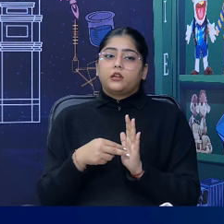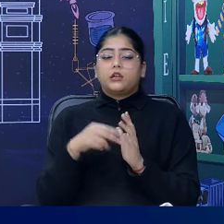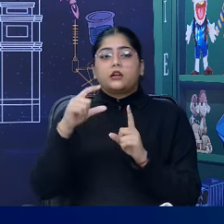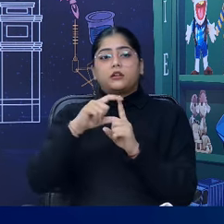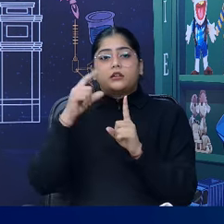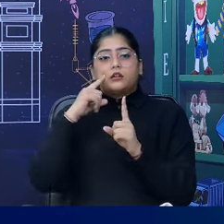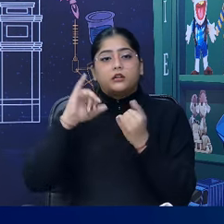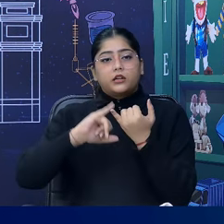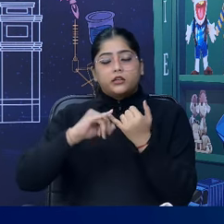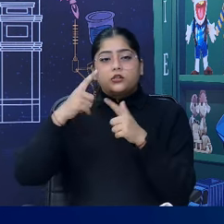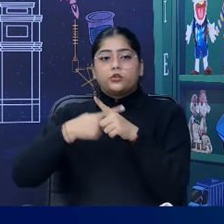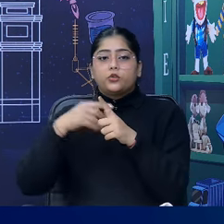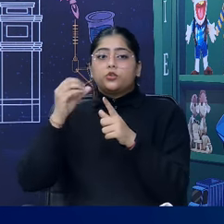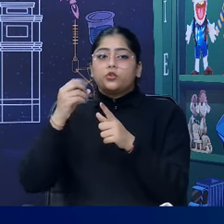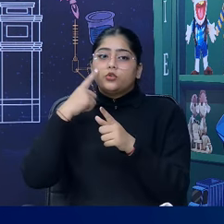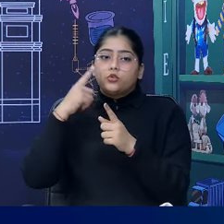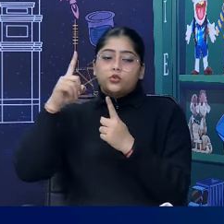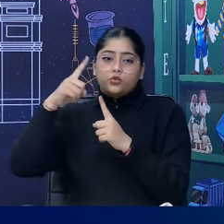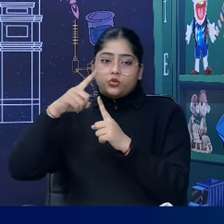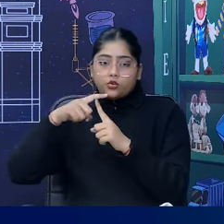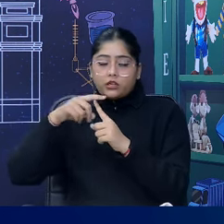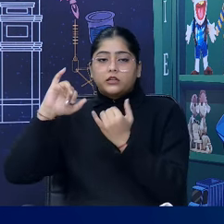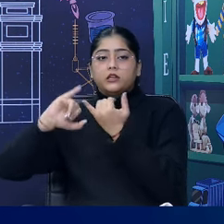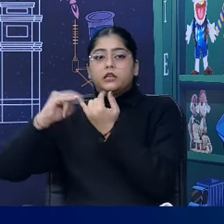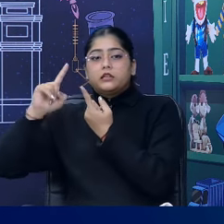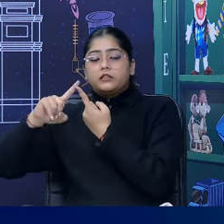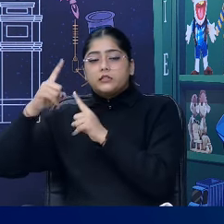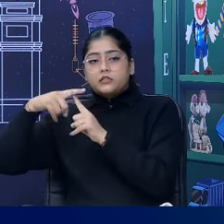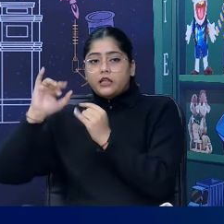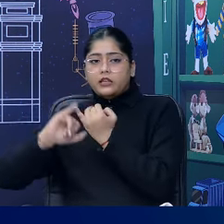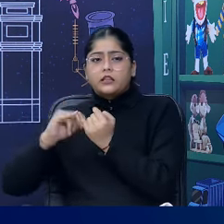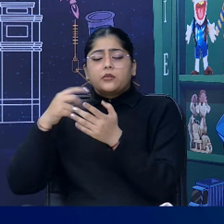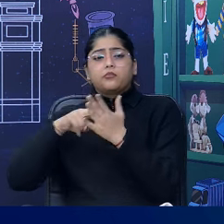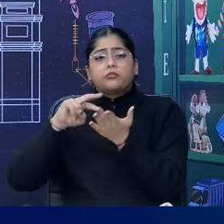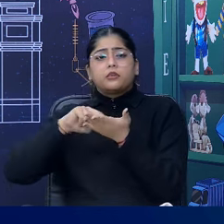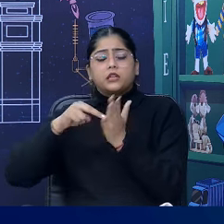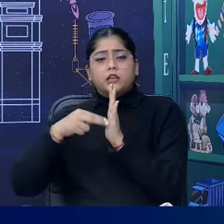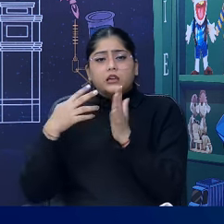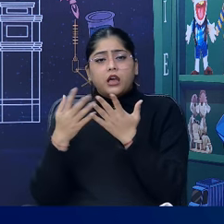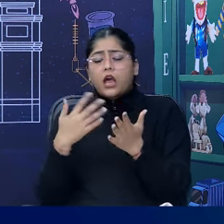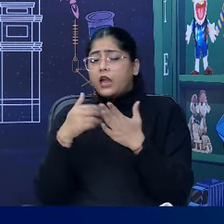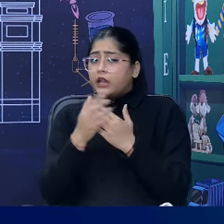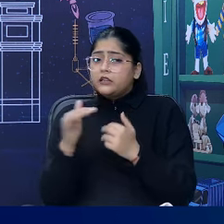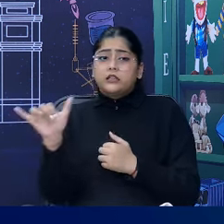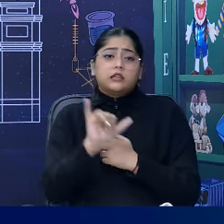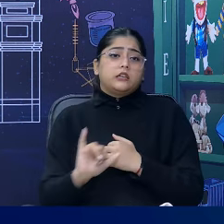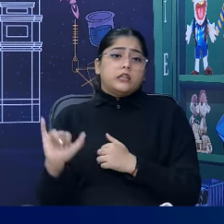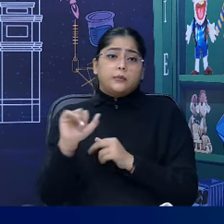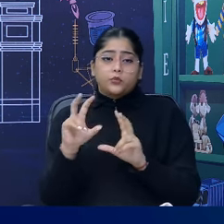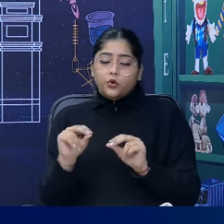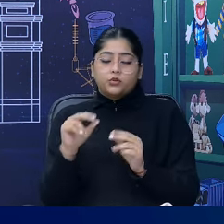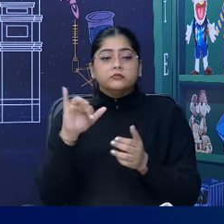sets. 2 sets which do not have any element common are known as disjoint sets. On the